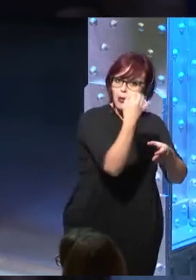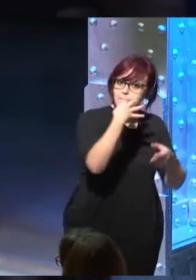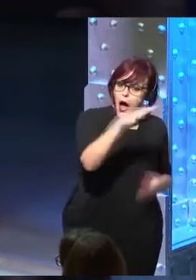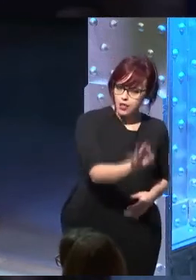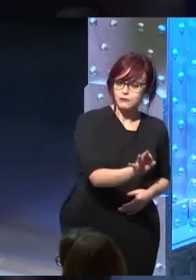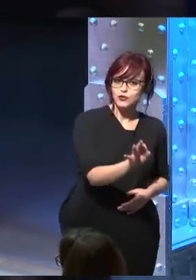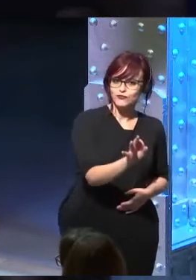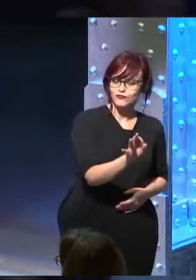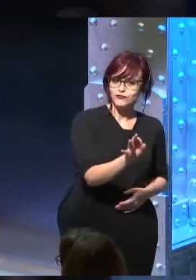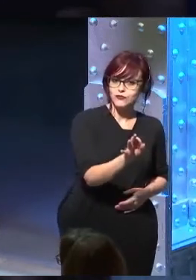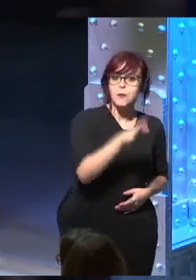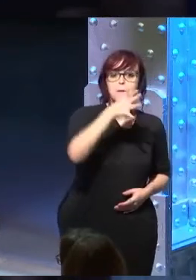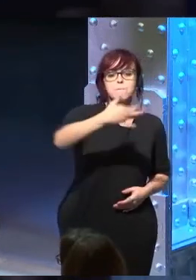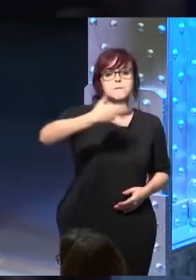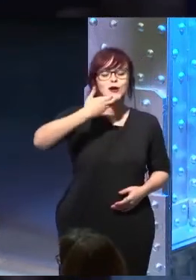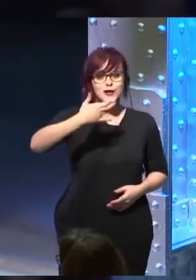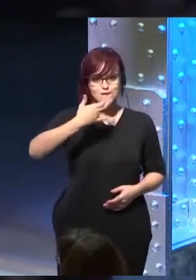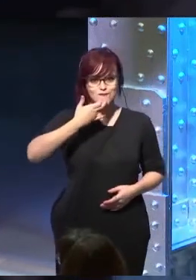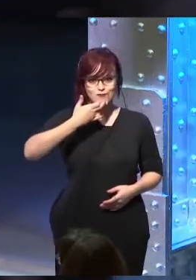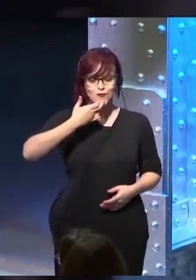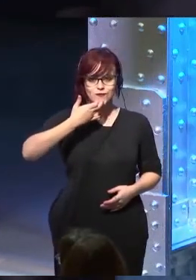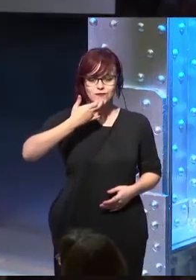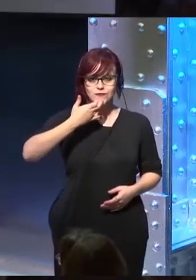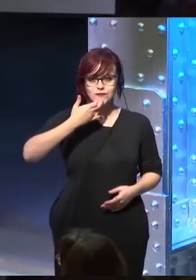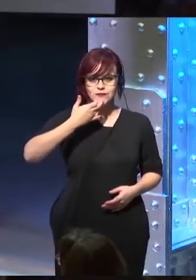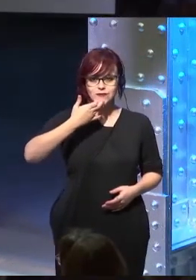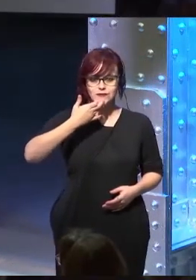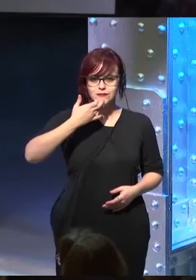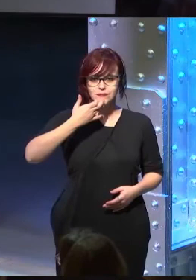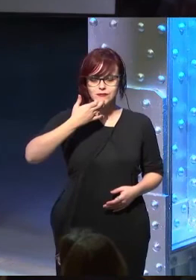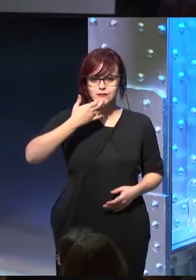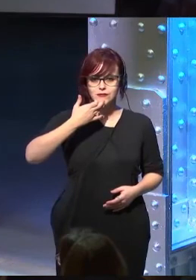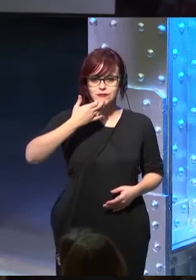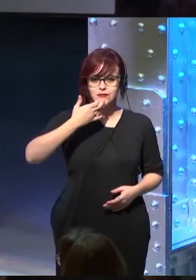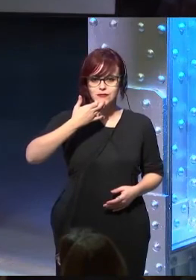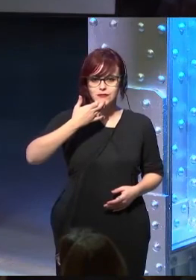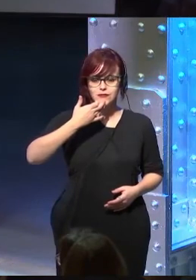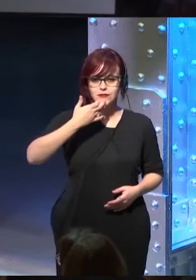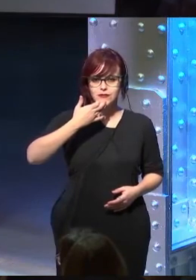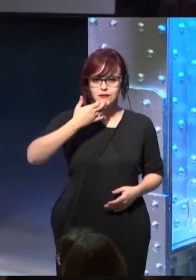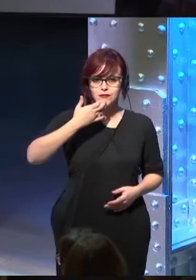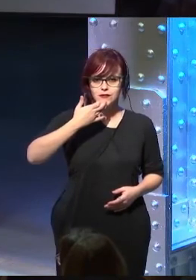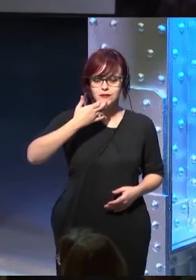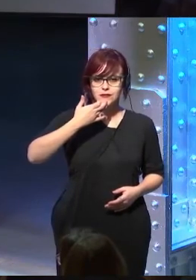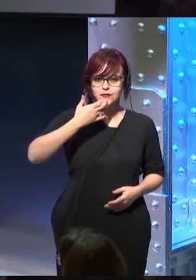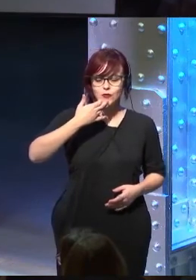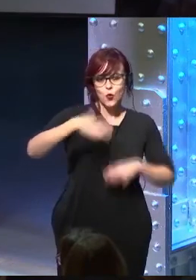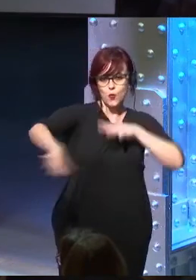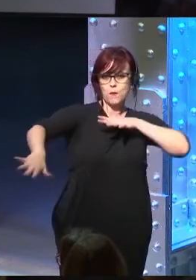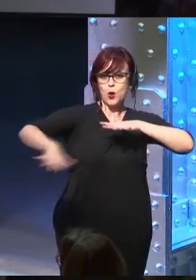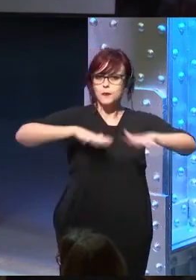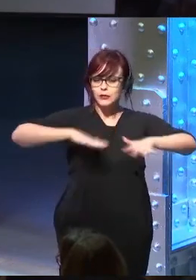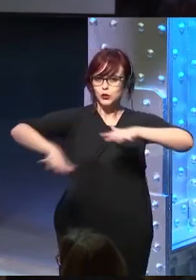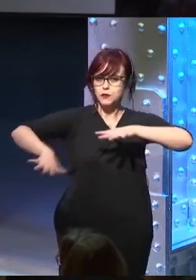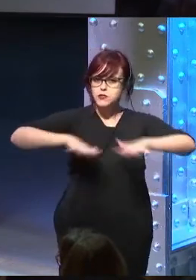I'm struck, for example, that one of the most influential and occasionally controversial political movements of the last